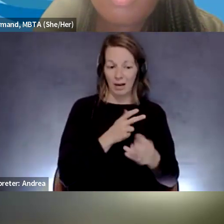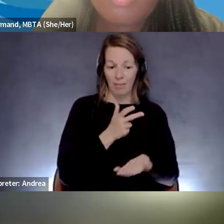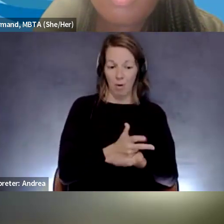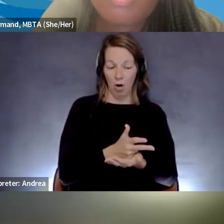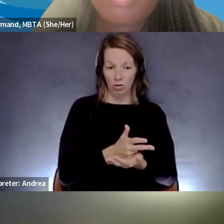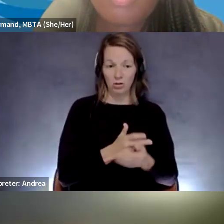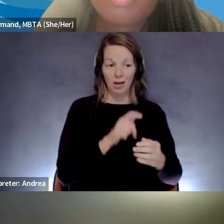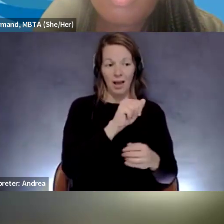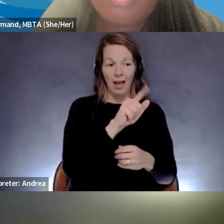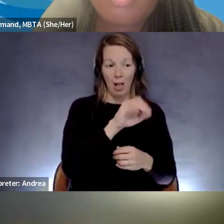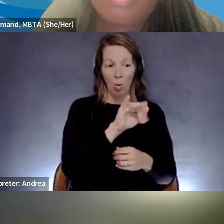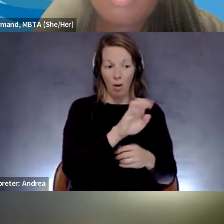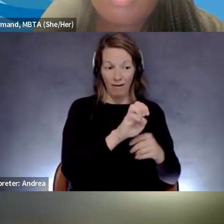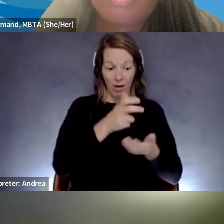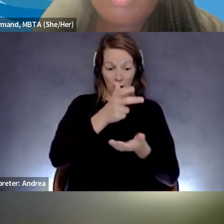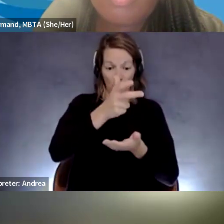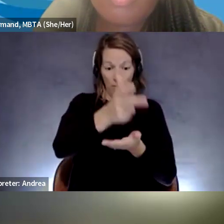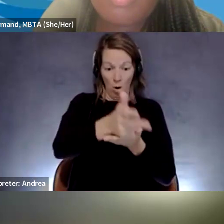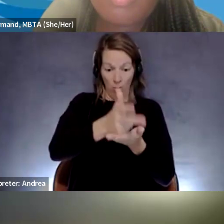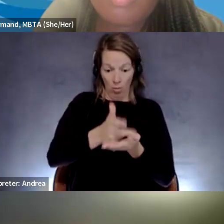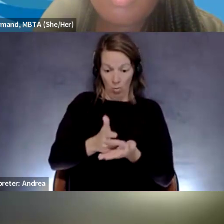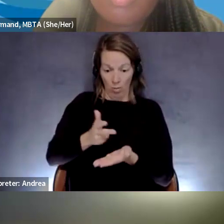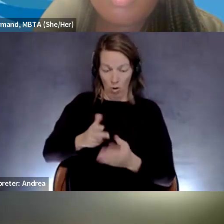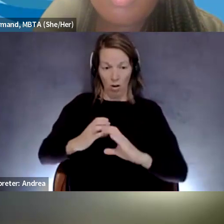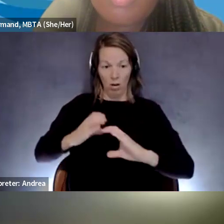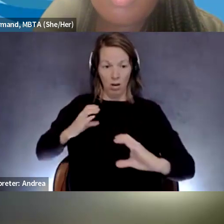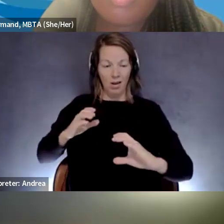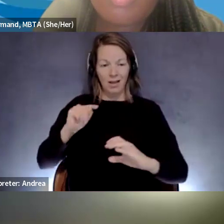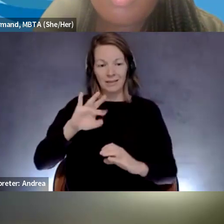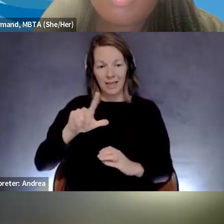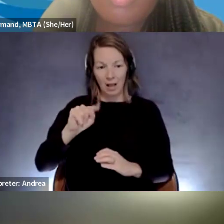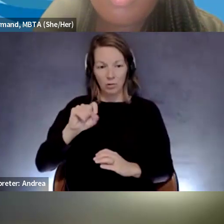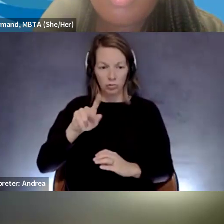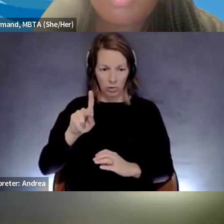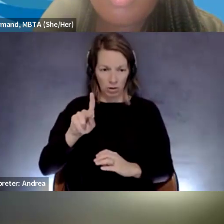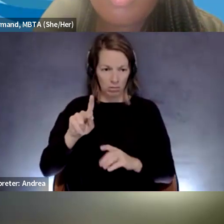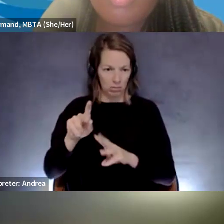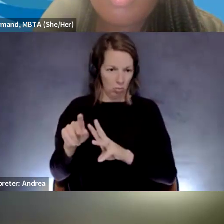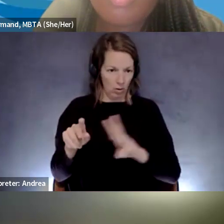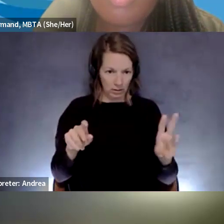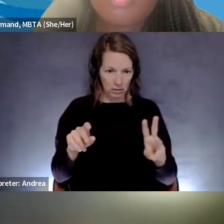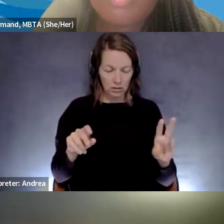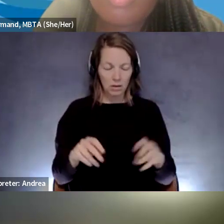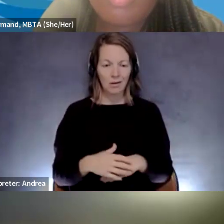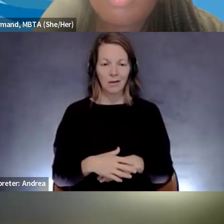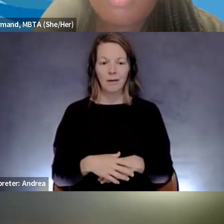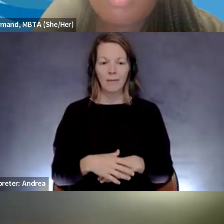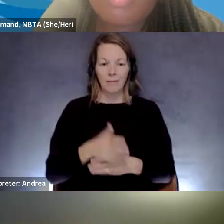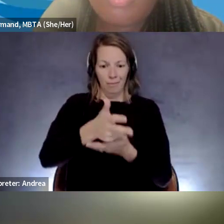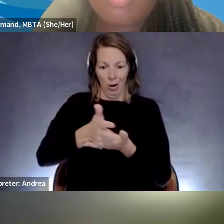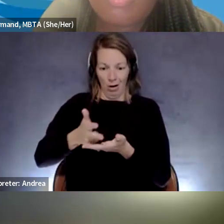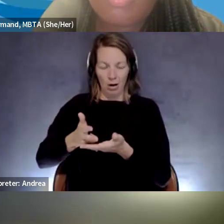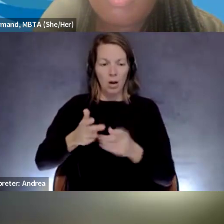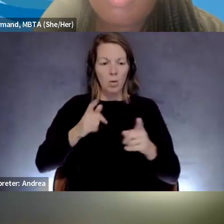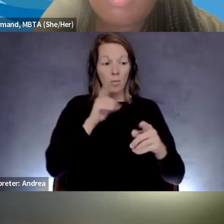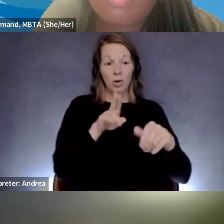Alewife Station all the way to the end, to what we refer to as the tail tracks to the west. And largely when we use the access